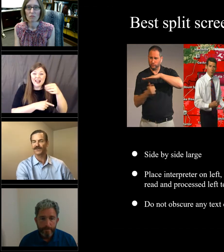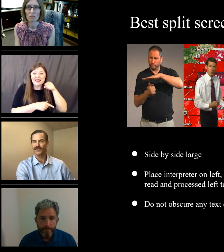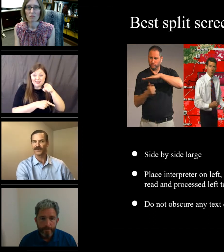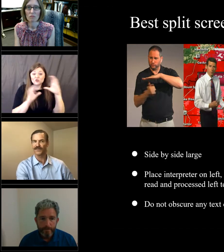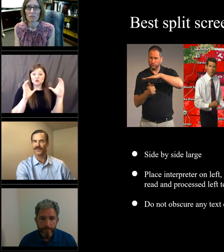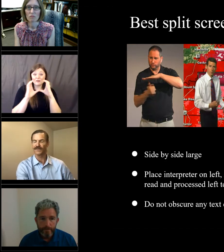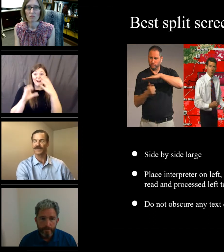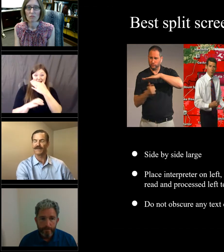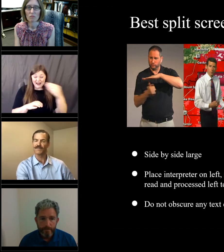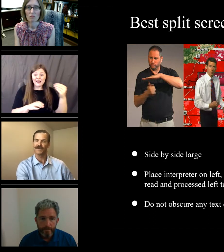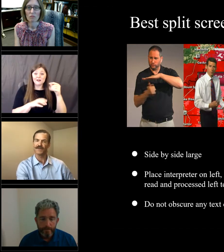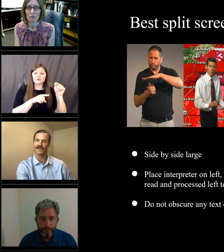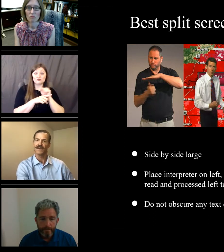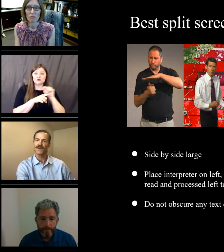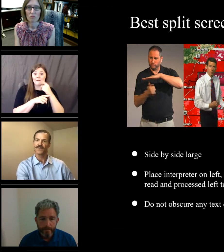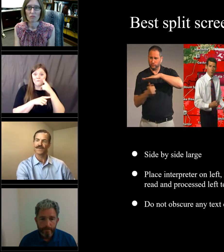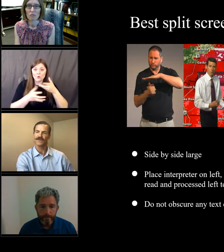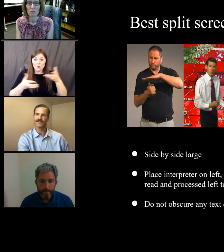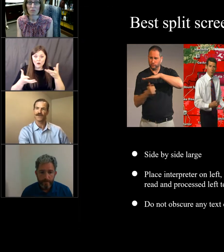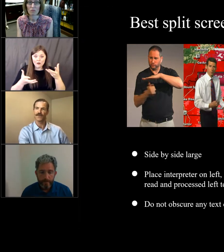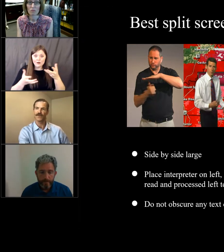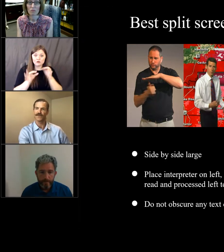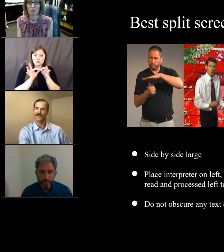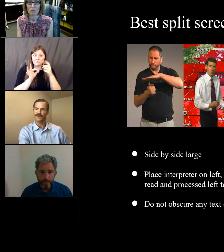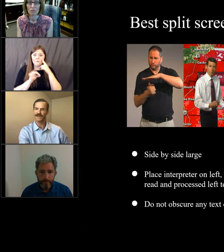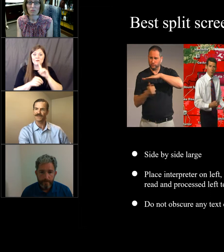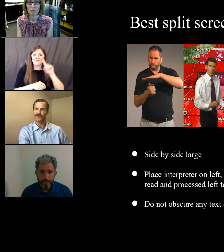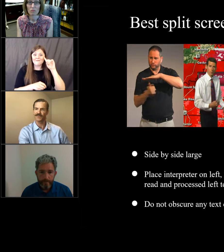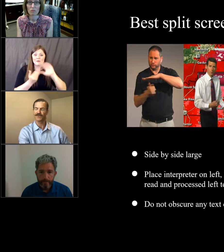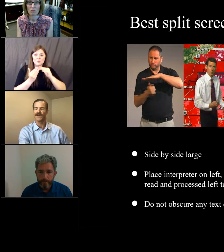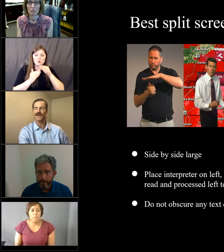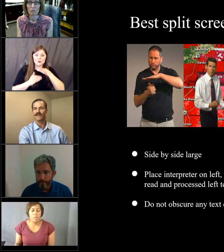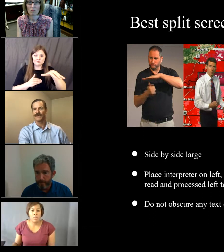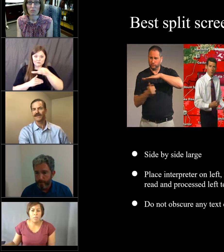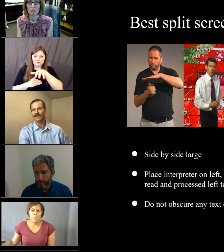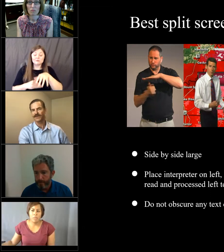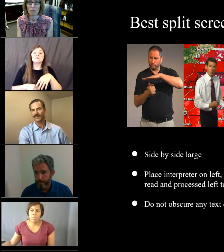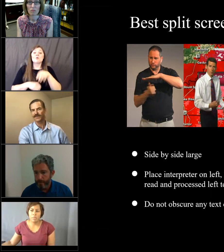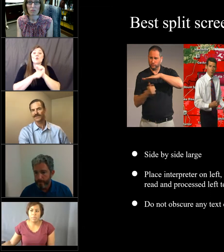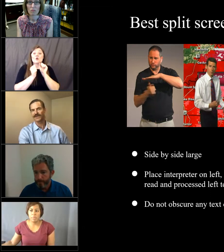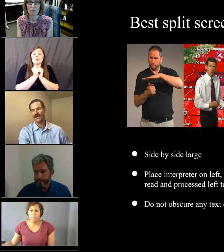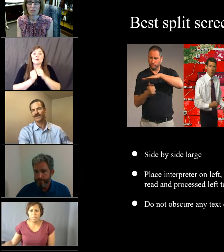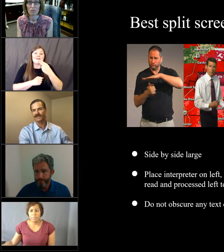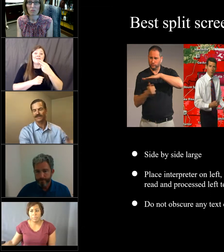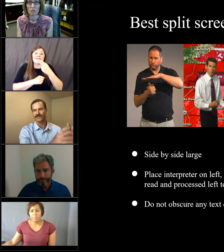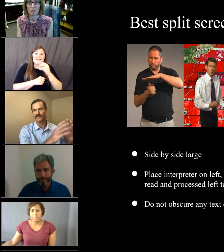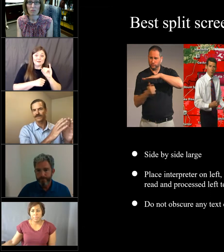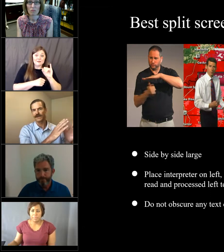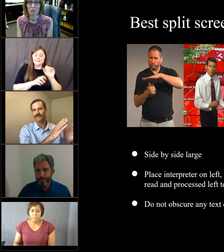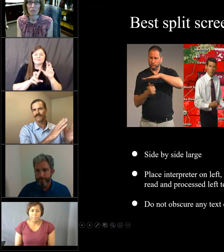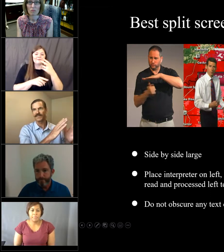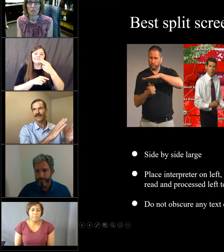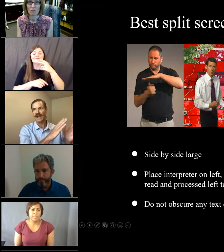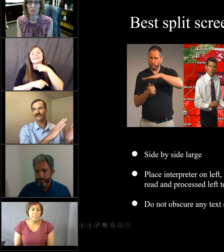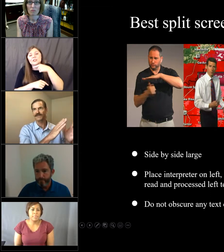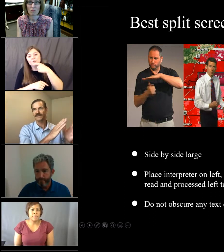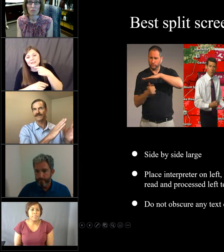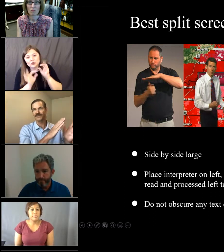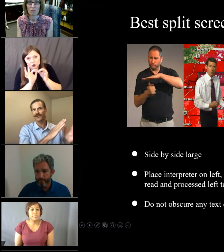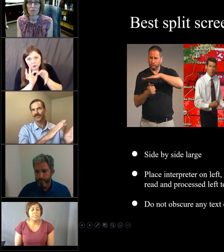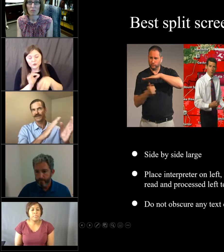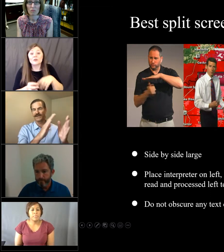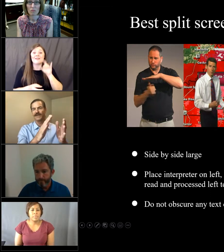to be an interpreter for the deaf community. What they do is they work with a hearing interpreter, and the hearing interpreter's job is to